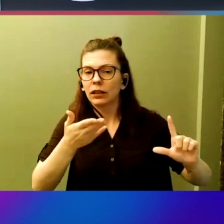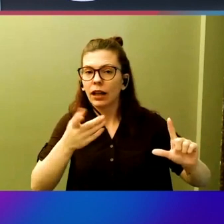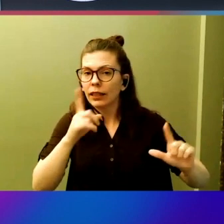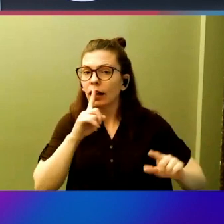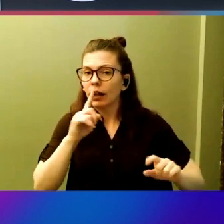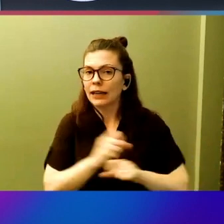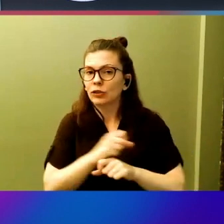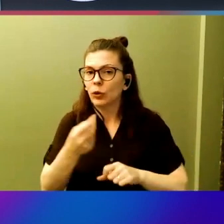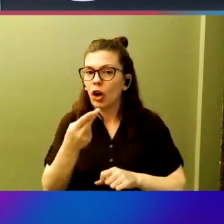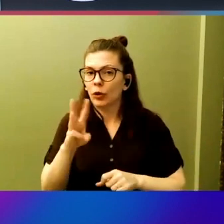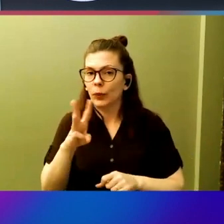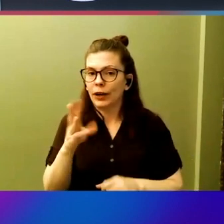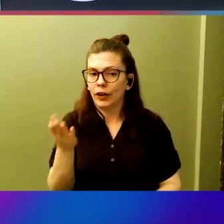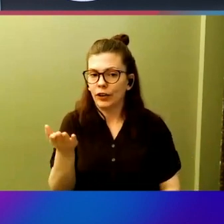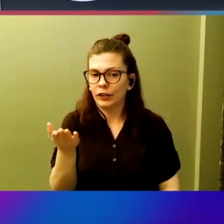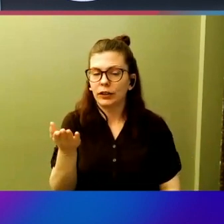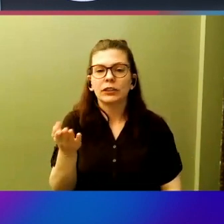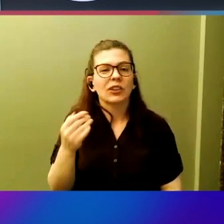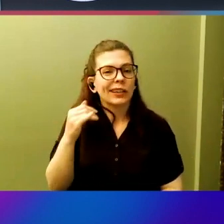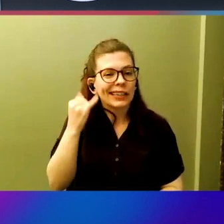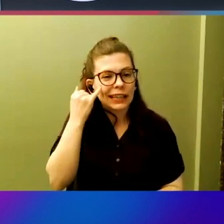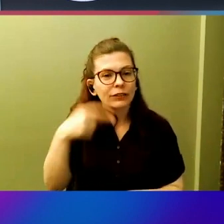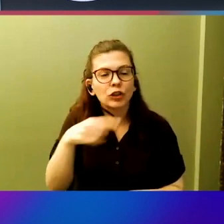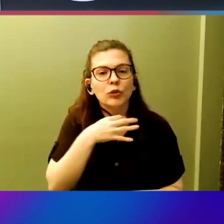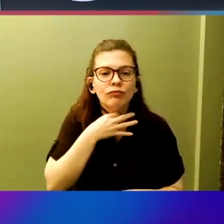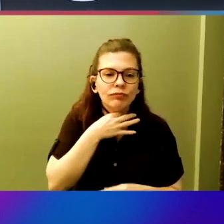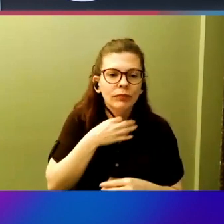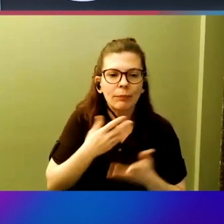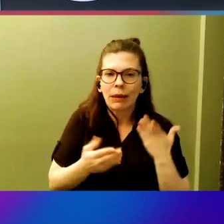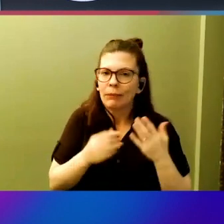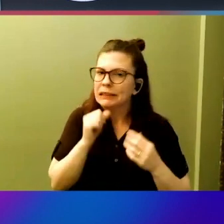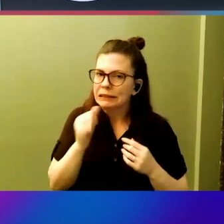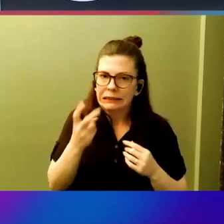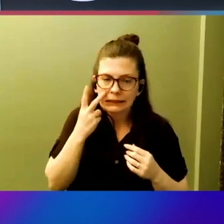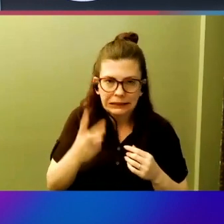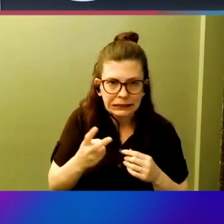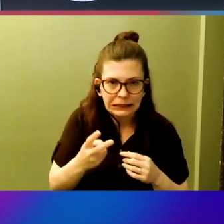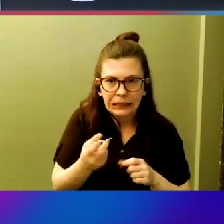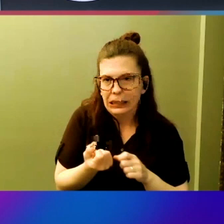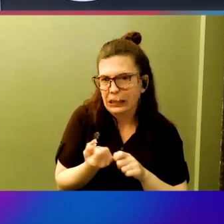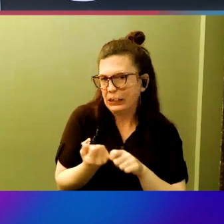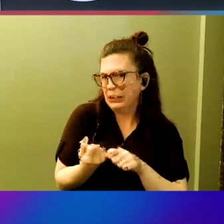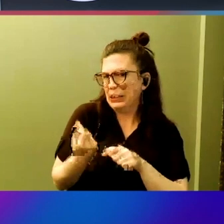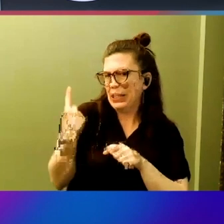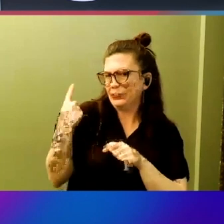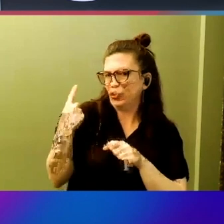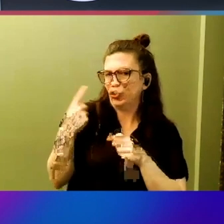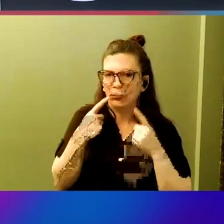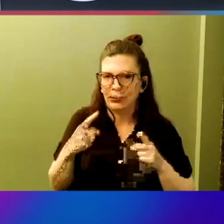like. So for any folks who may have missed the launch announcement last year, you can see on the